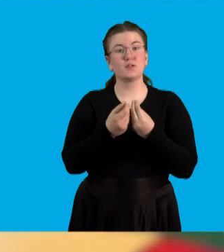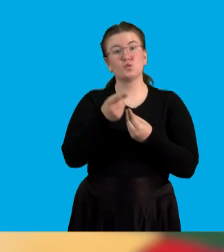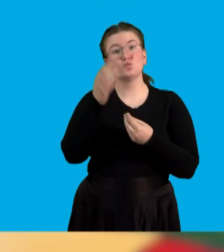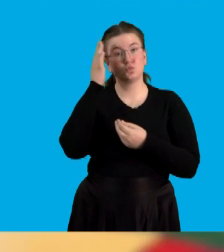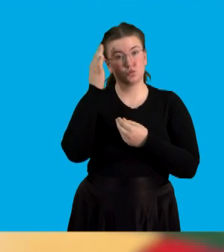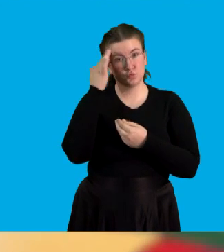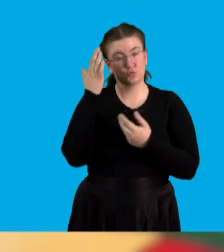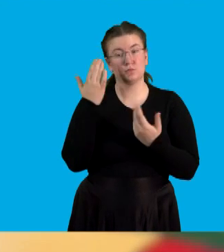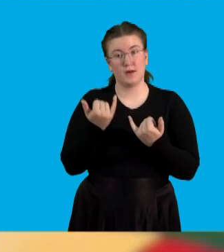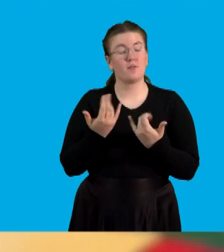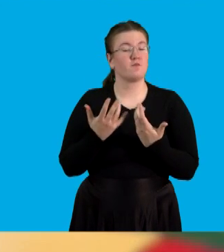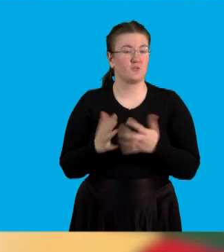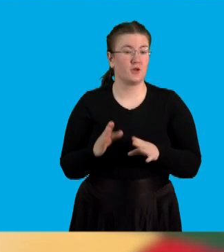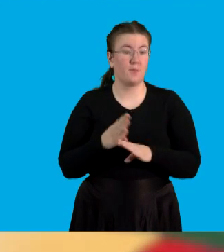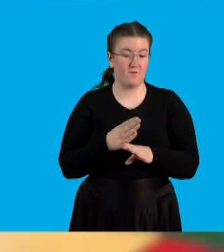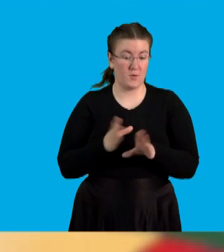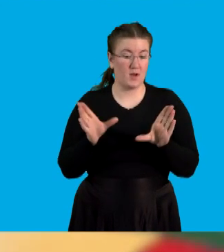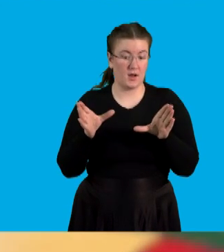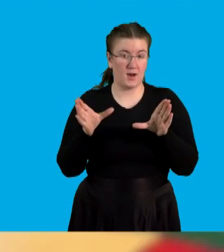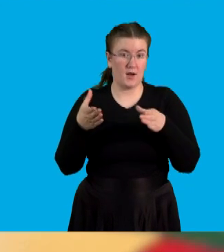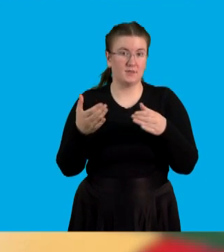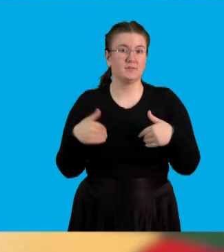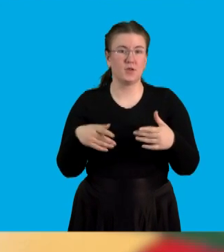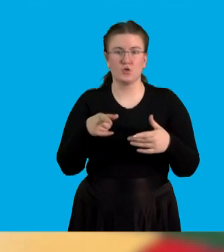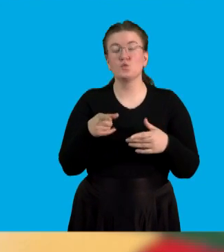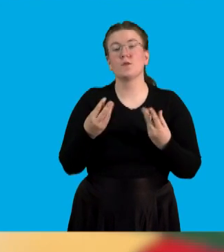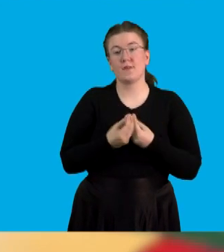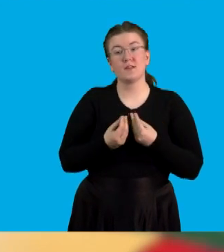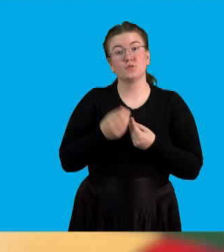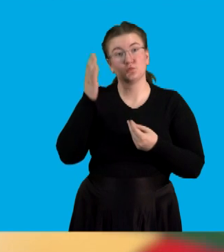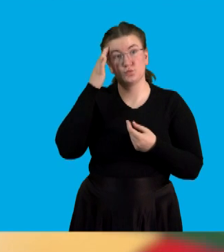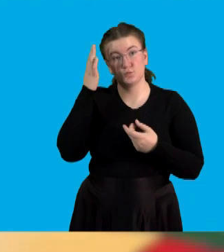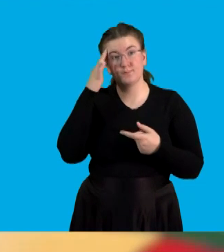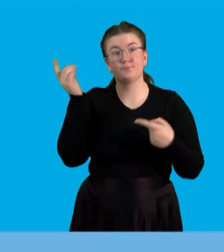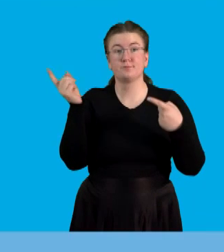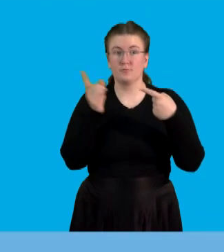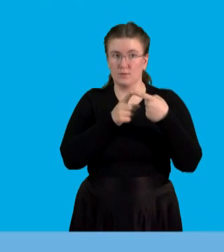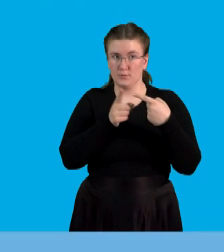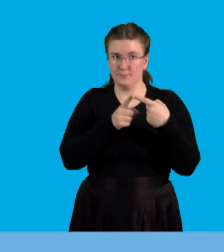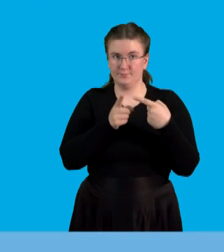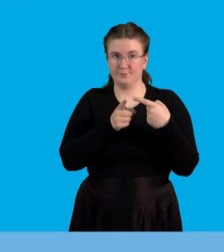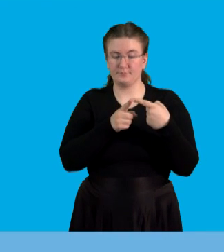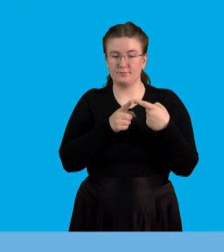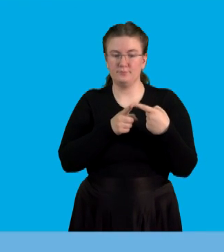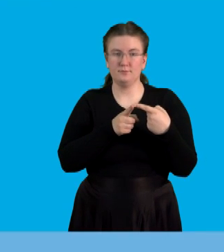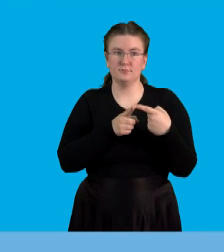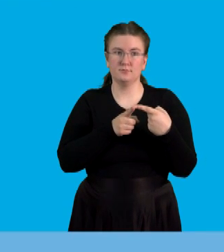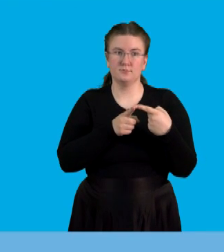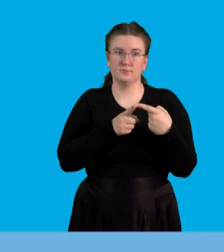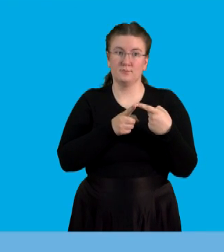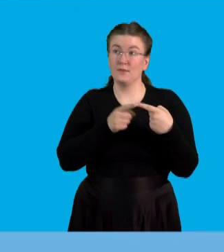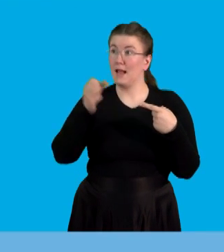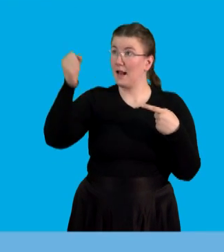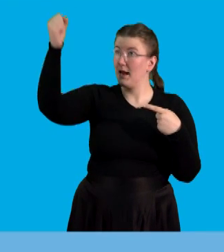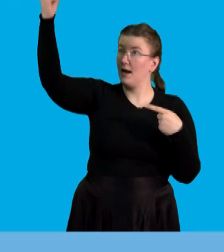already know by now. Before even starting with this lesson, there are certain things that you already know by now. Now, those things are as follows, that number